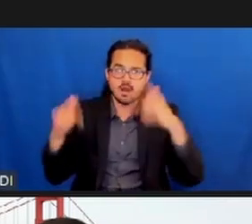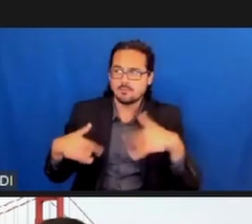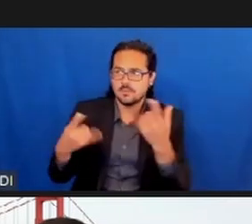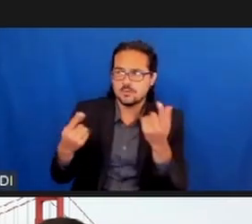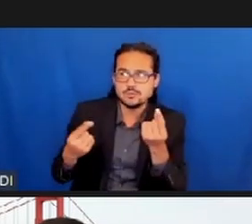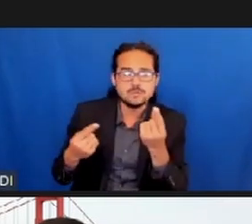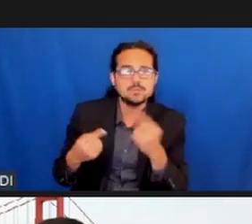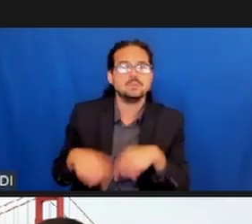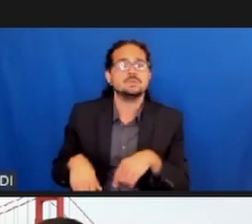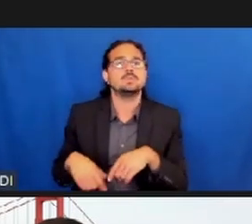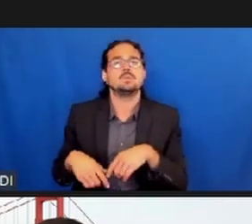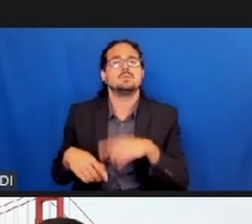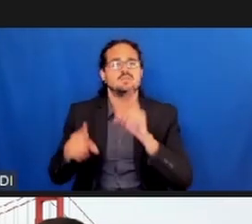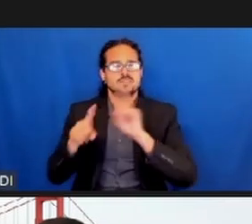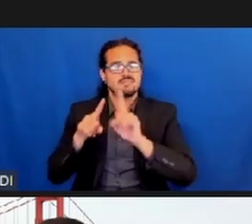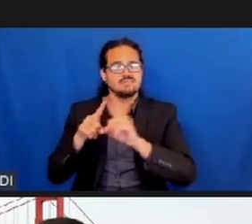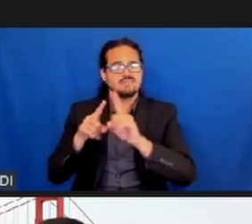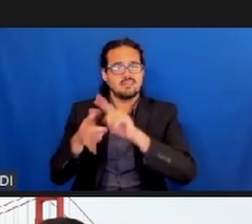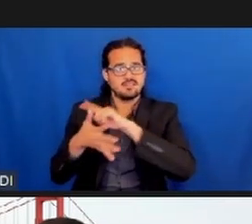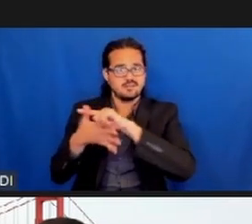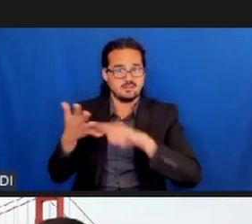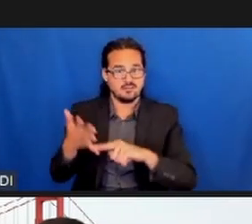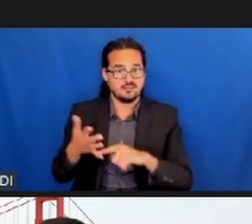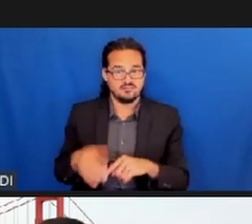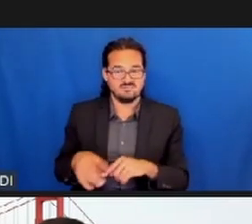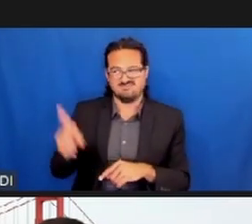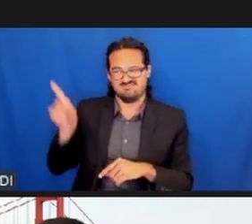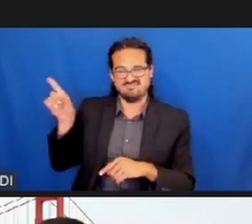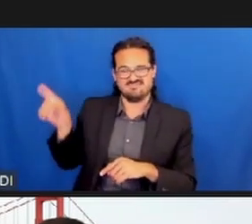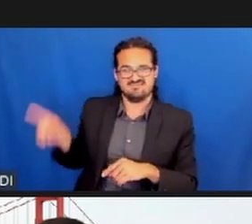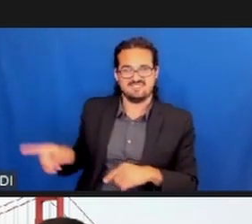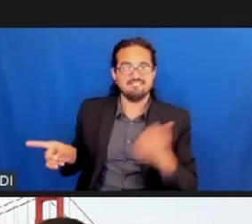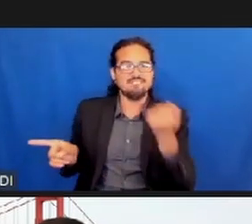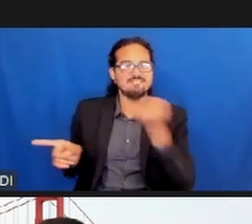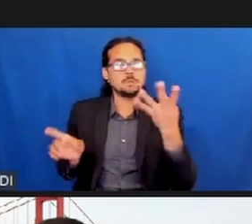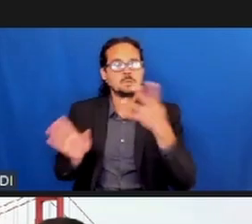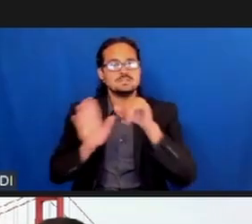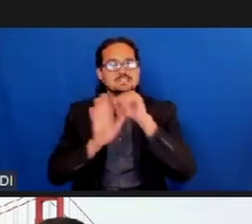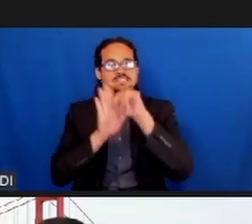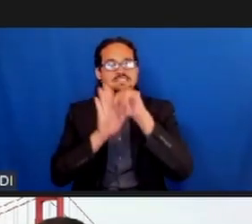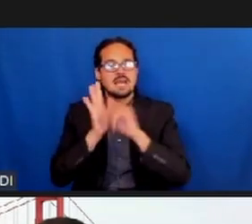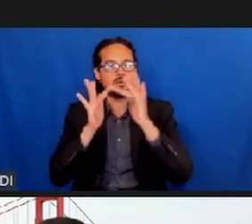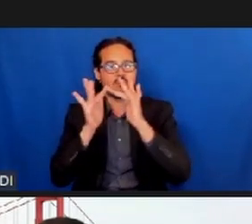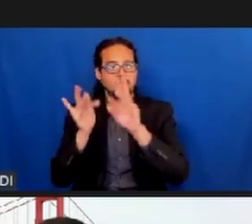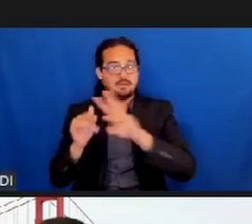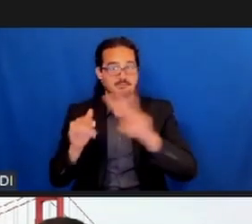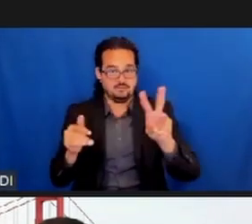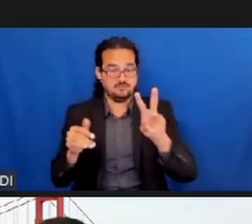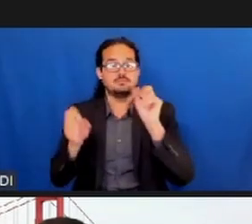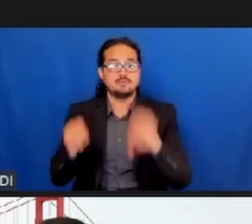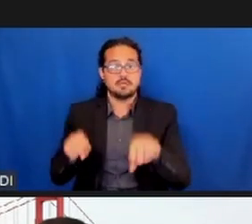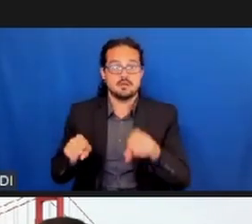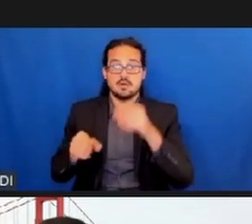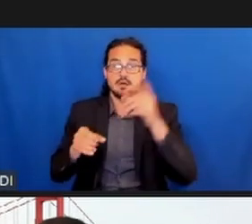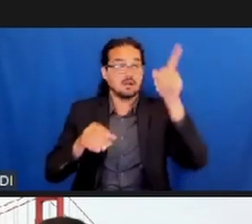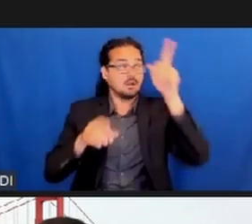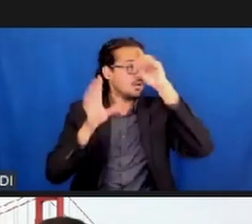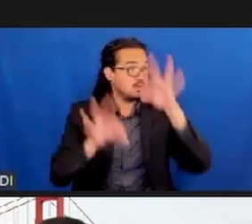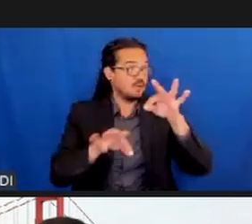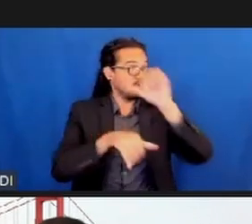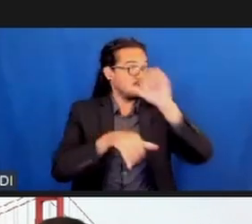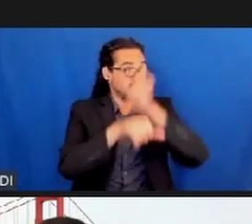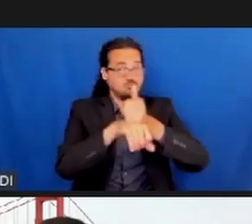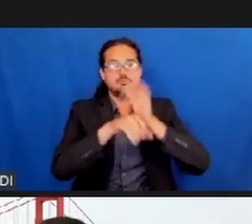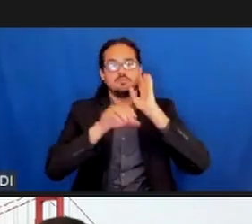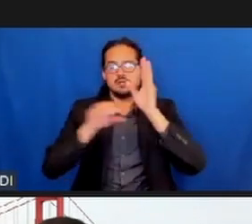that will be your source of information as these things are finalized. So take a screenshot or a photo of this,